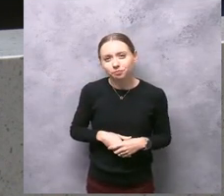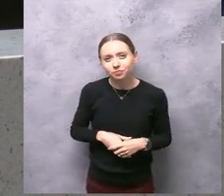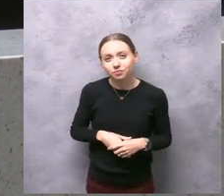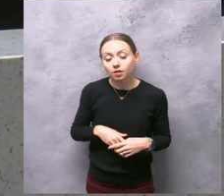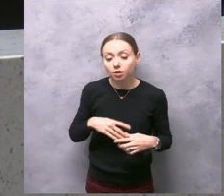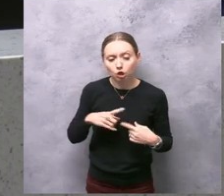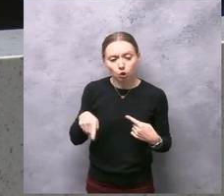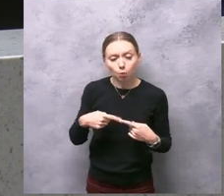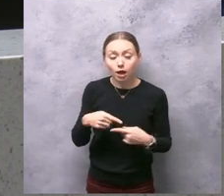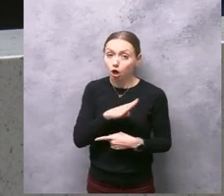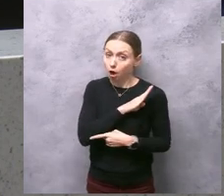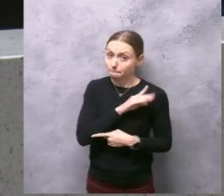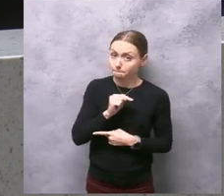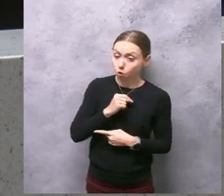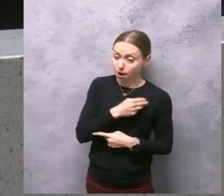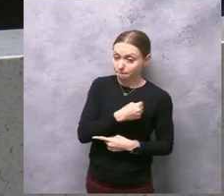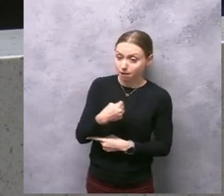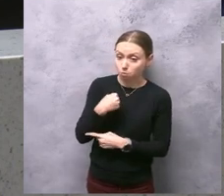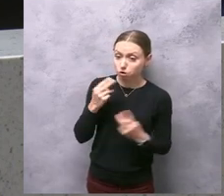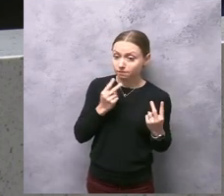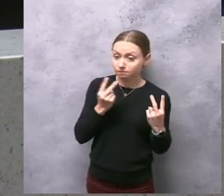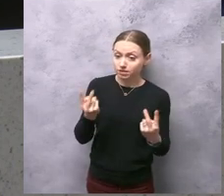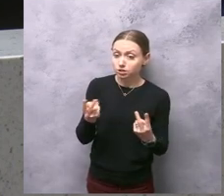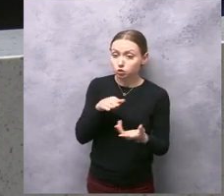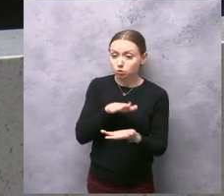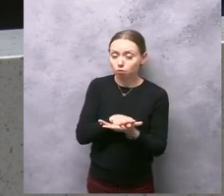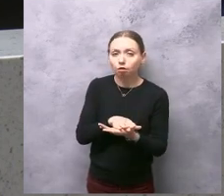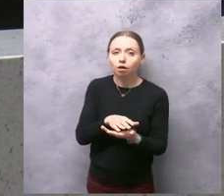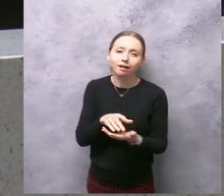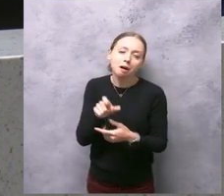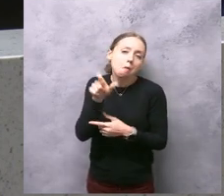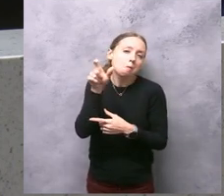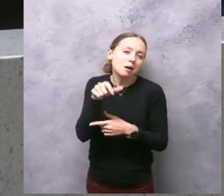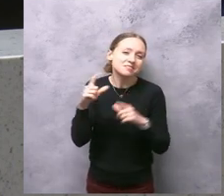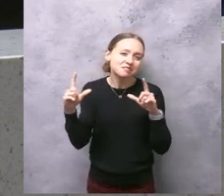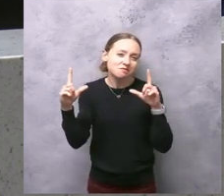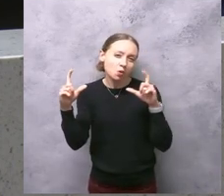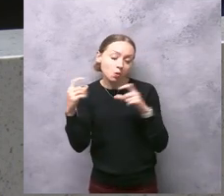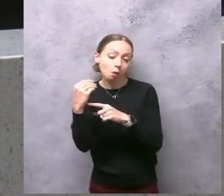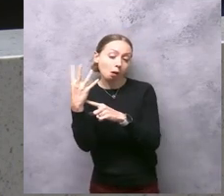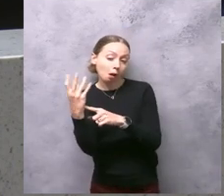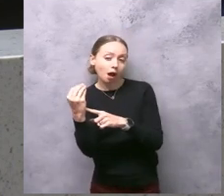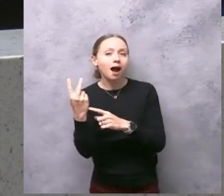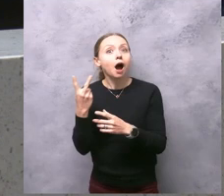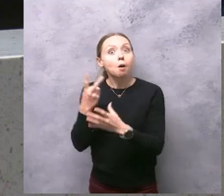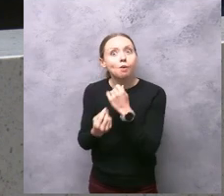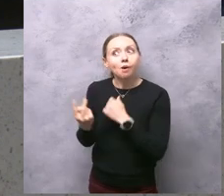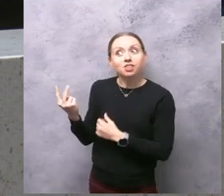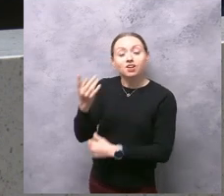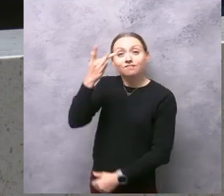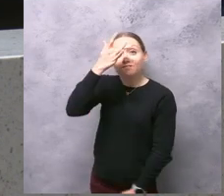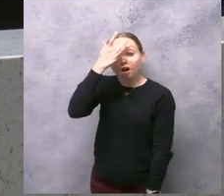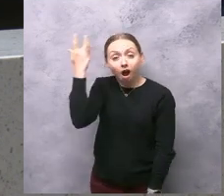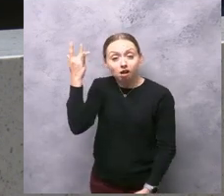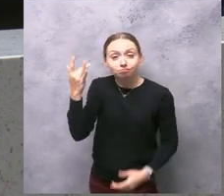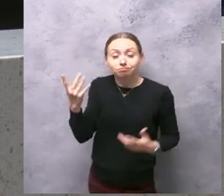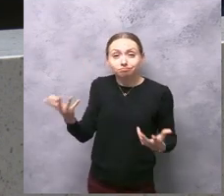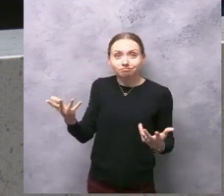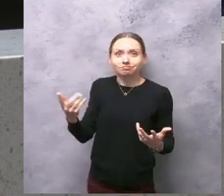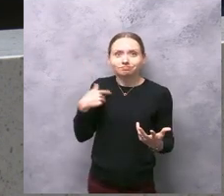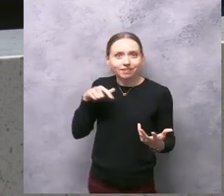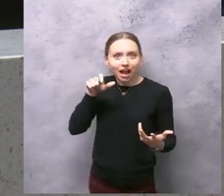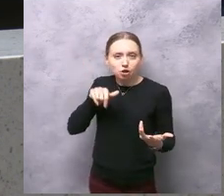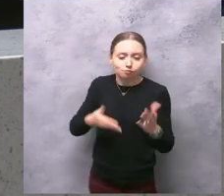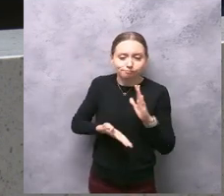member visits a school, there's always the obligatory photo. Both of us forgot. I had to leave. Both of us